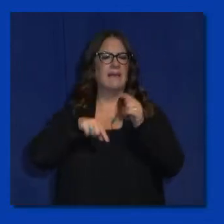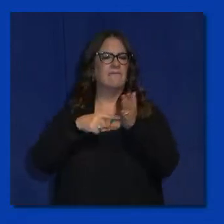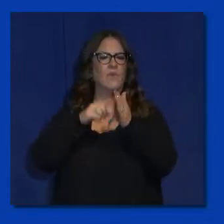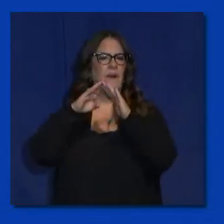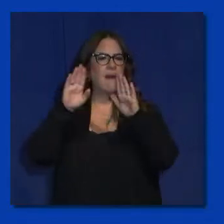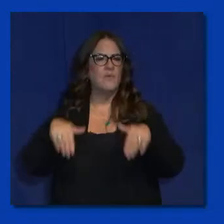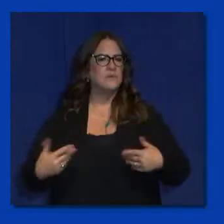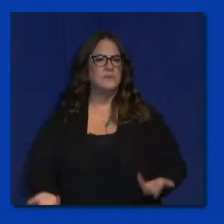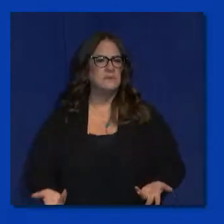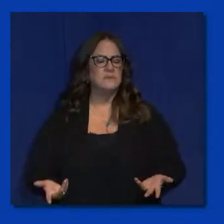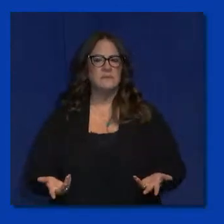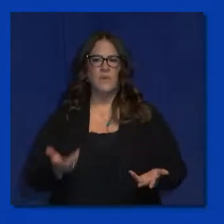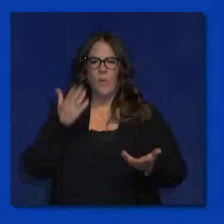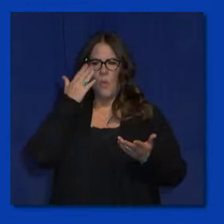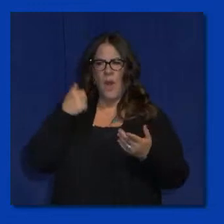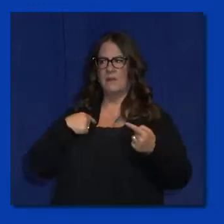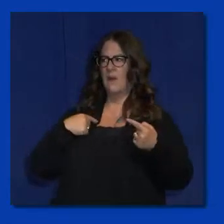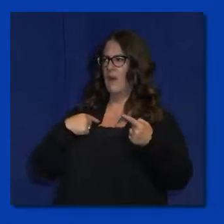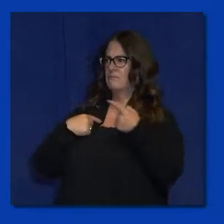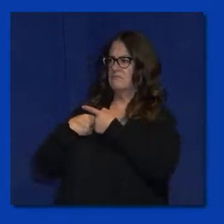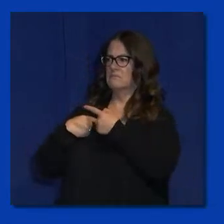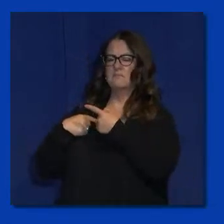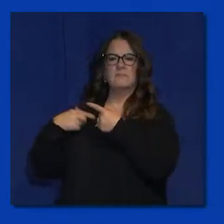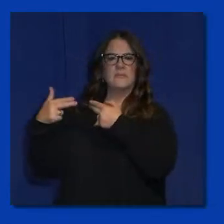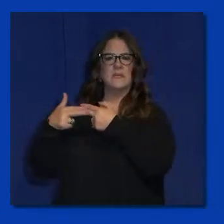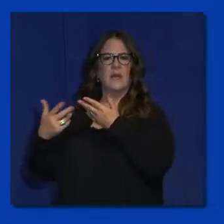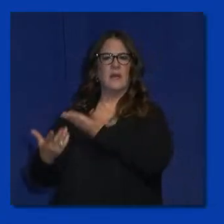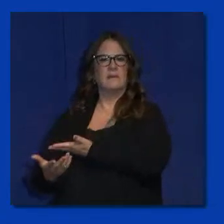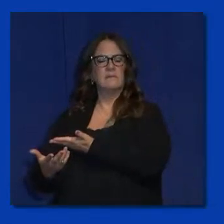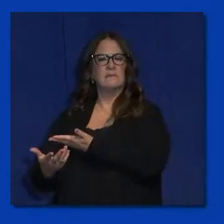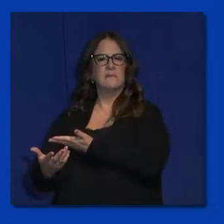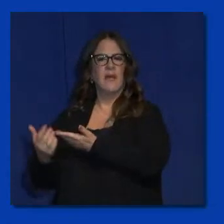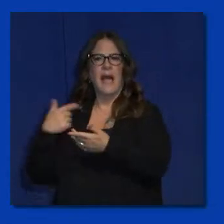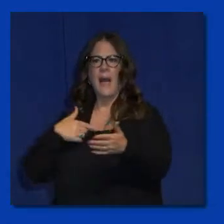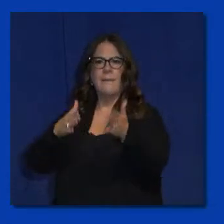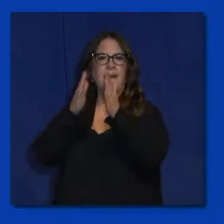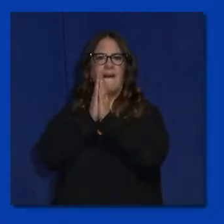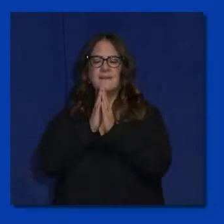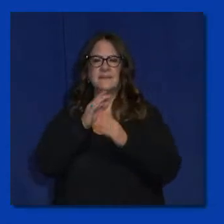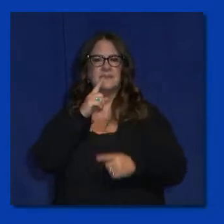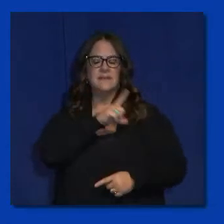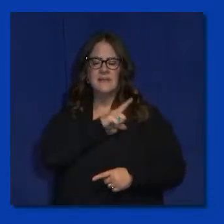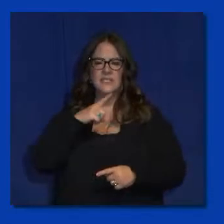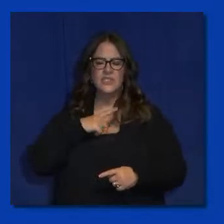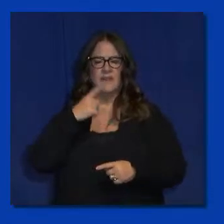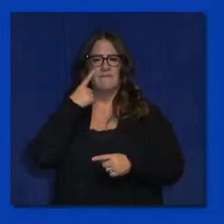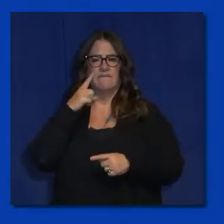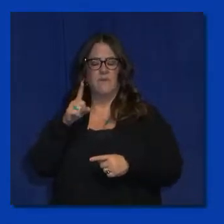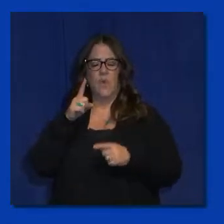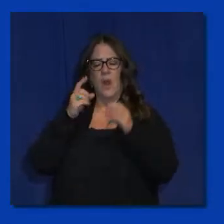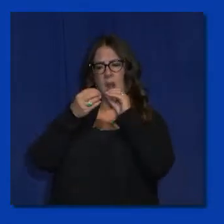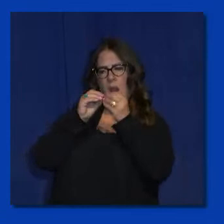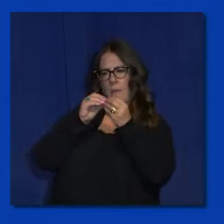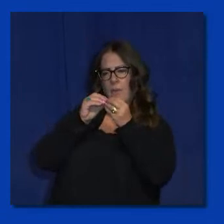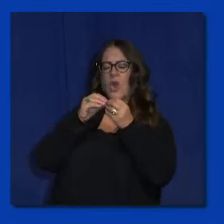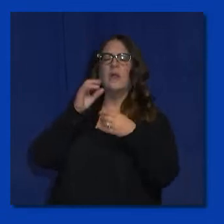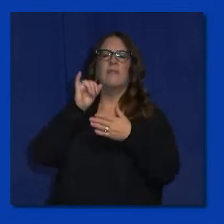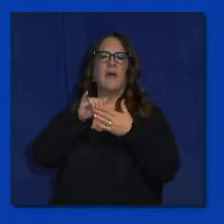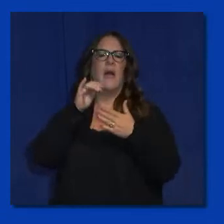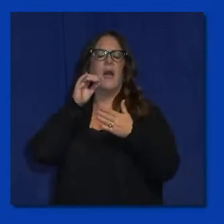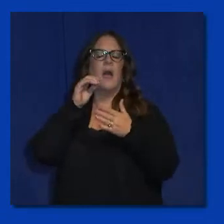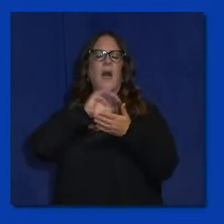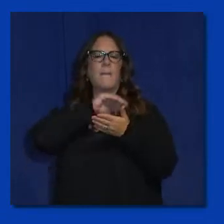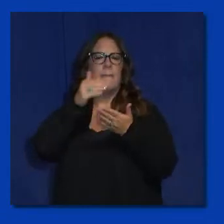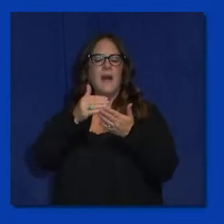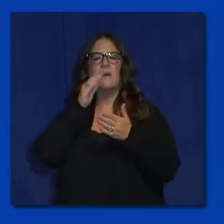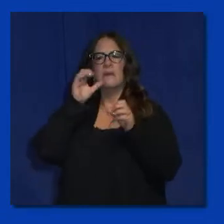Why am I putting this slide up? Why am I going to ask the legislature for a number that I hope opens some eyes, maybe even a